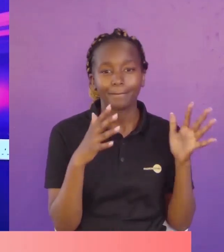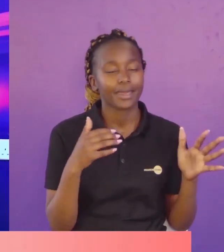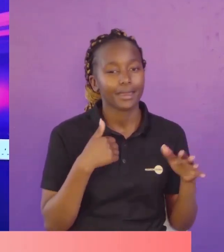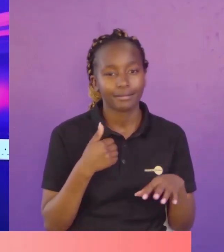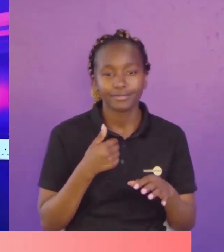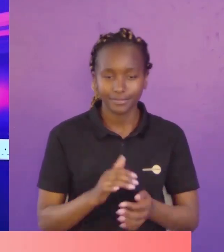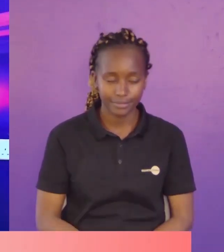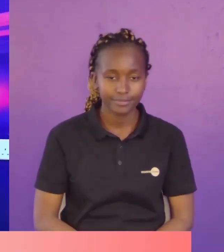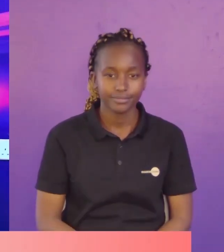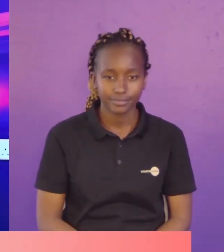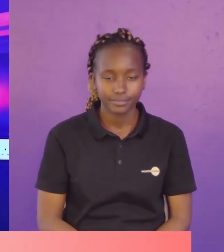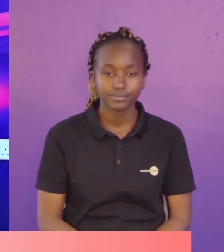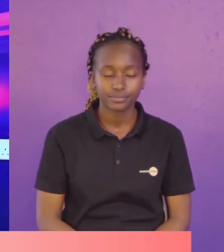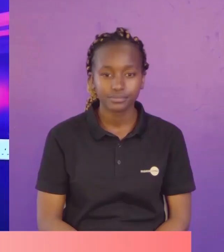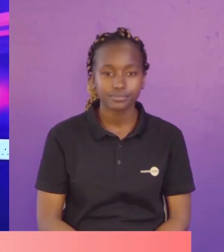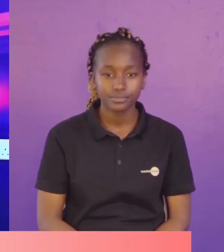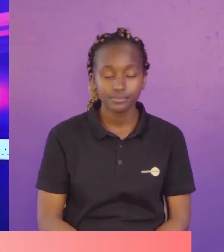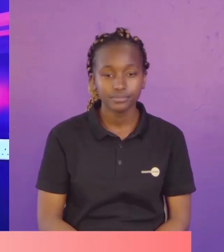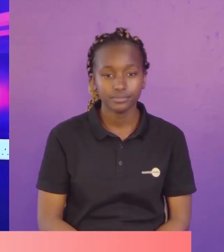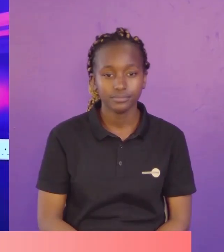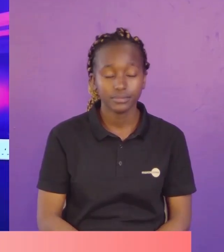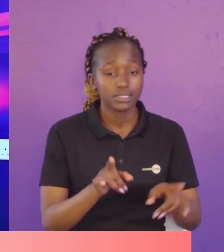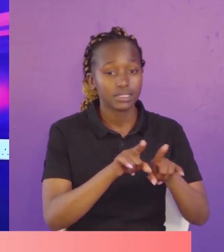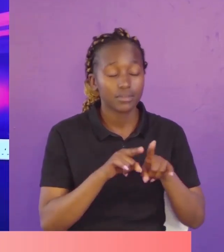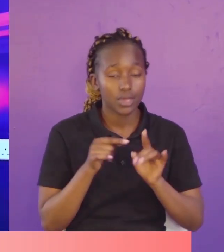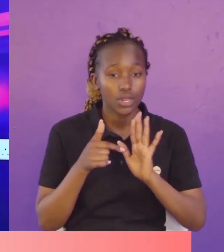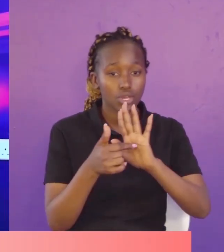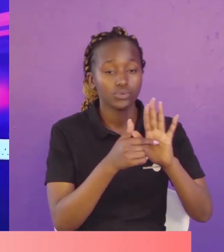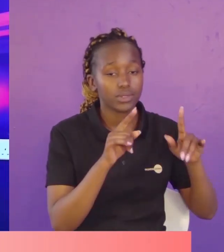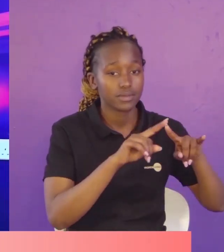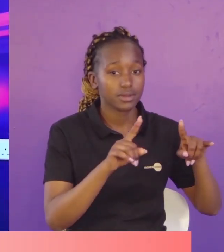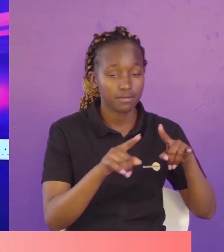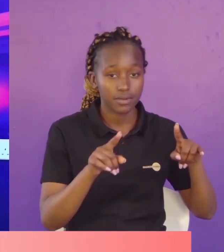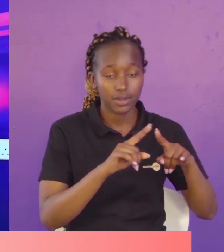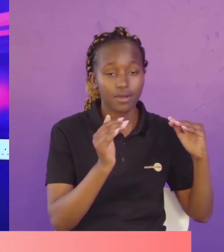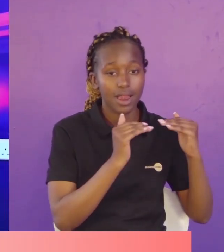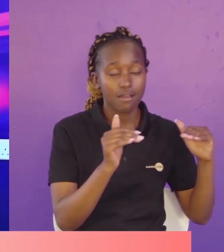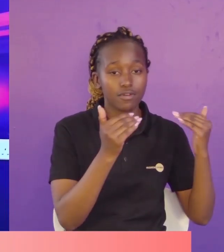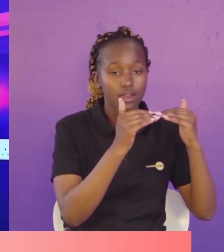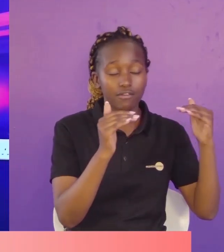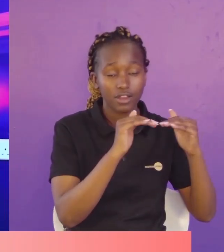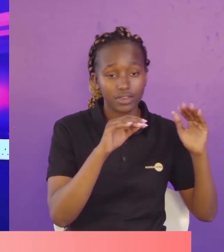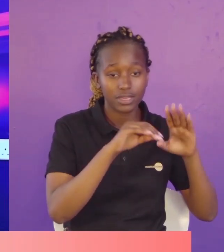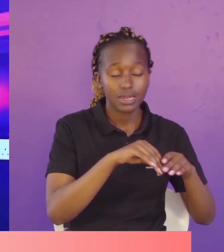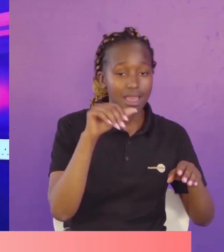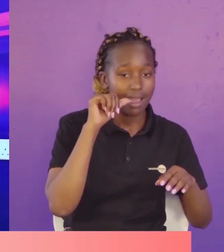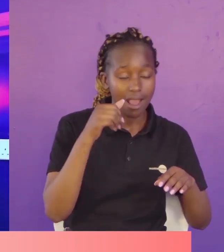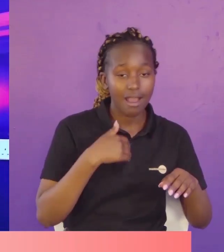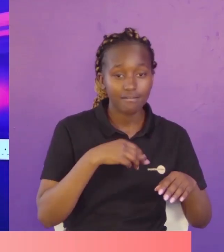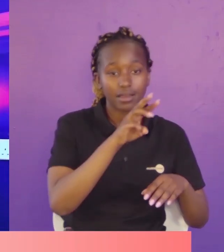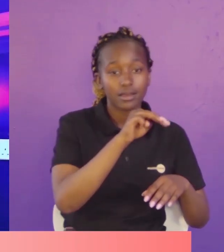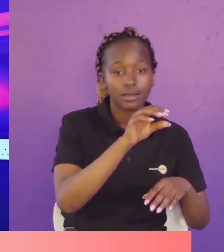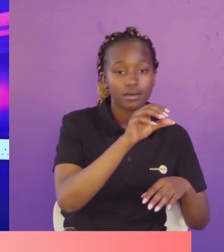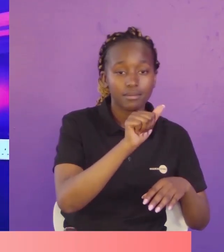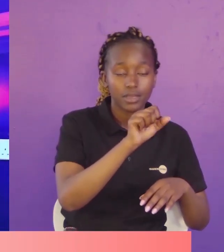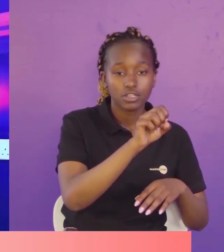That one shows that the levels. You know, in England we have Mason Mount. Yeah. Mason Mount used to play very